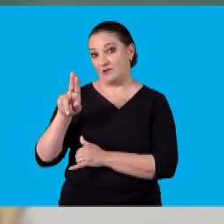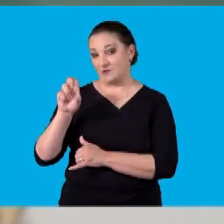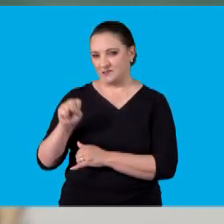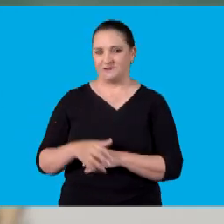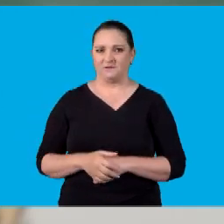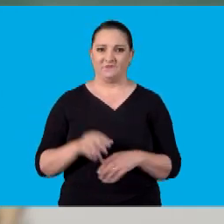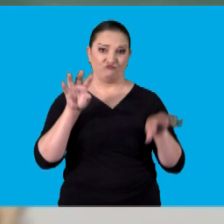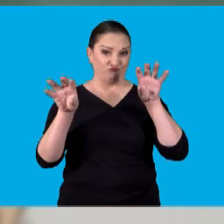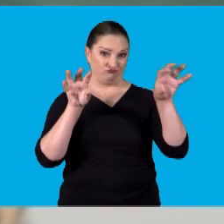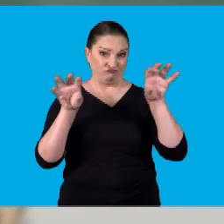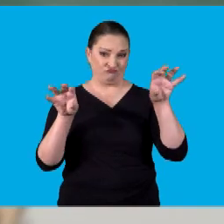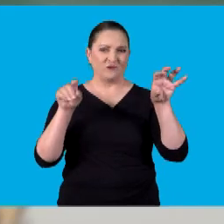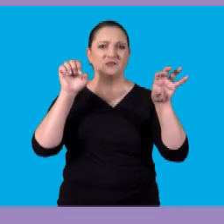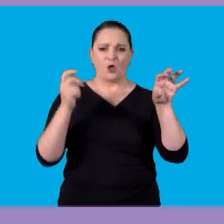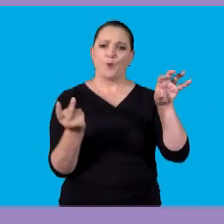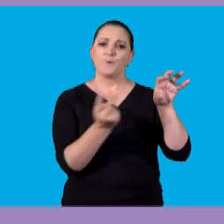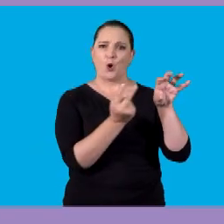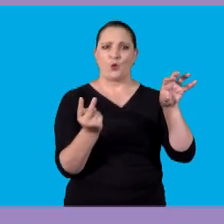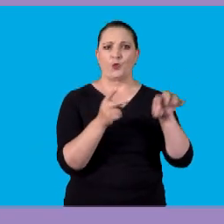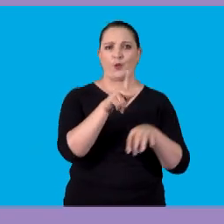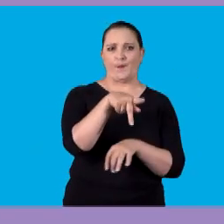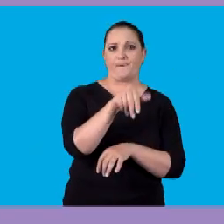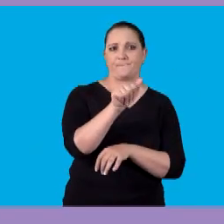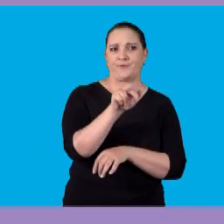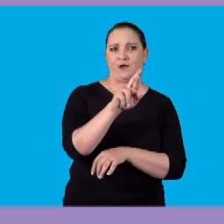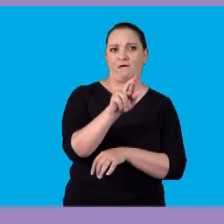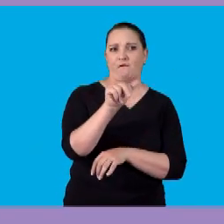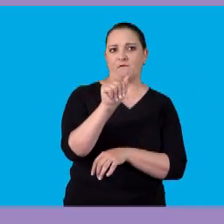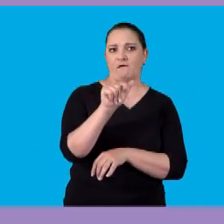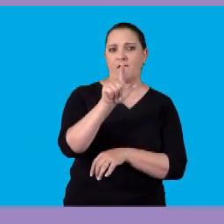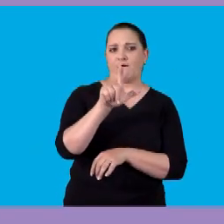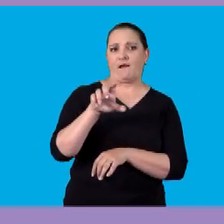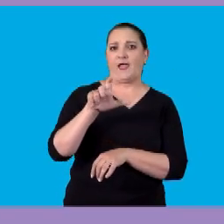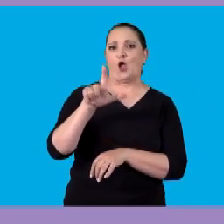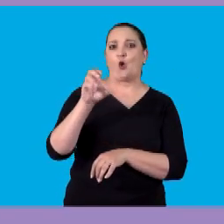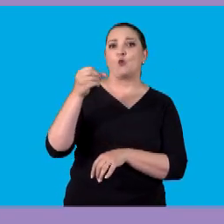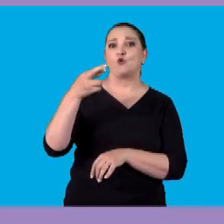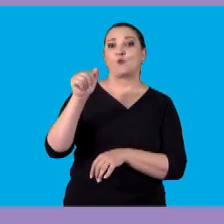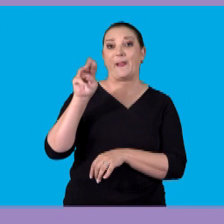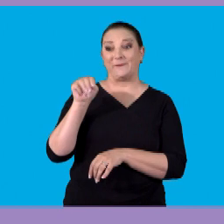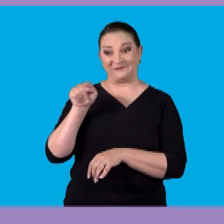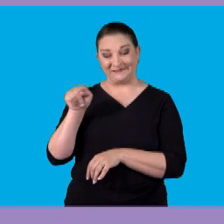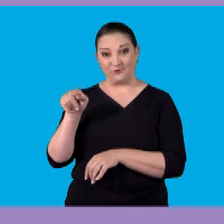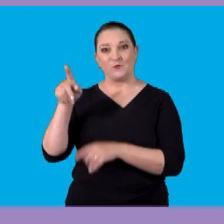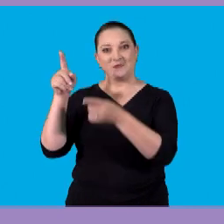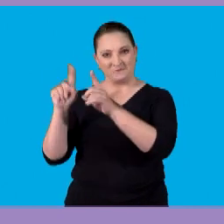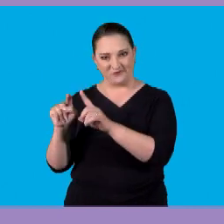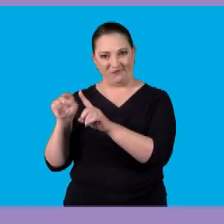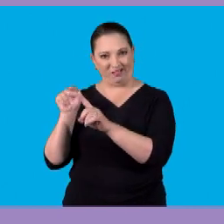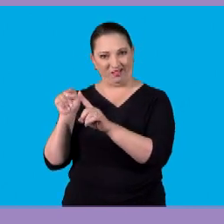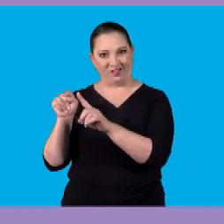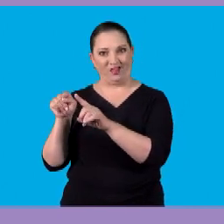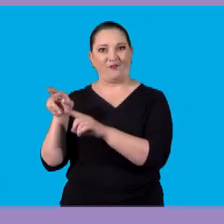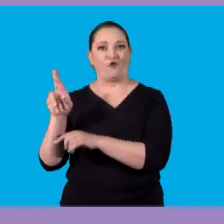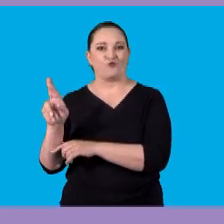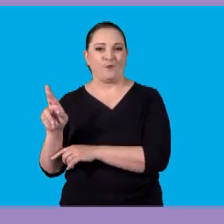at these two parallelograms, so we have a parallelogram and we have a rhombus, which is a special parallelogram. Do you